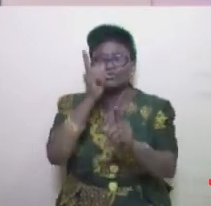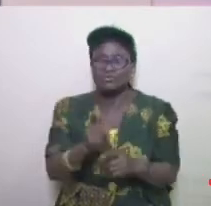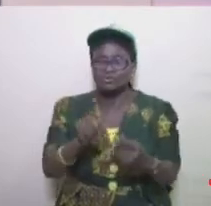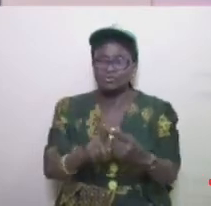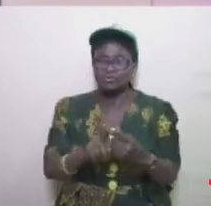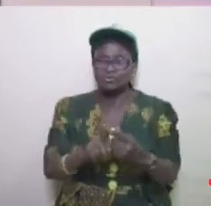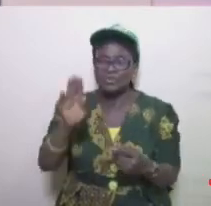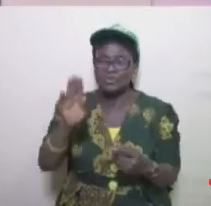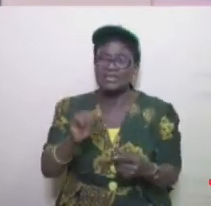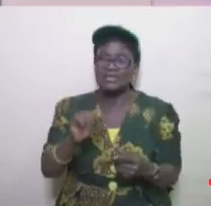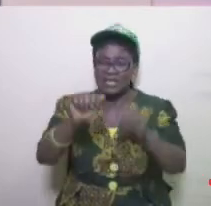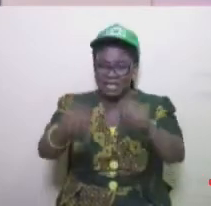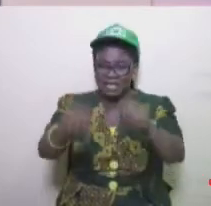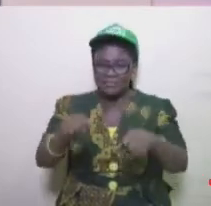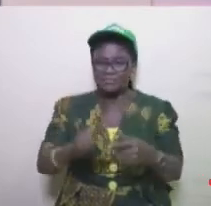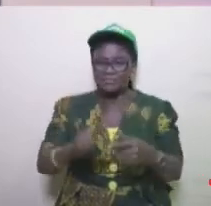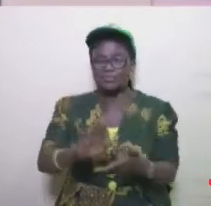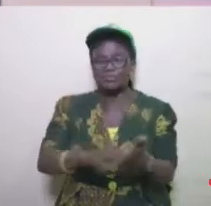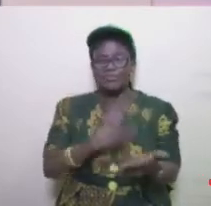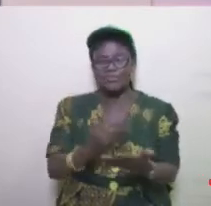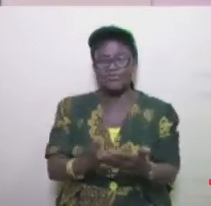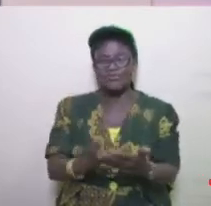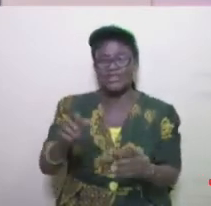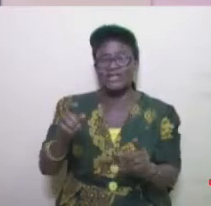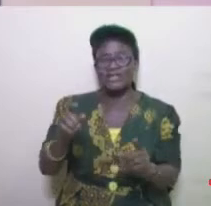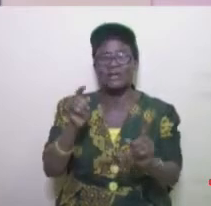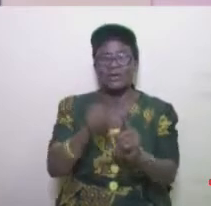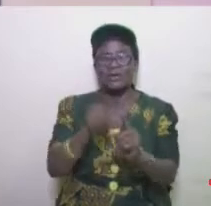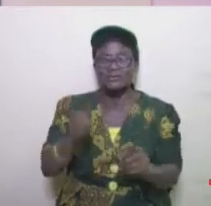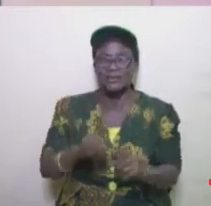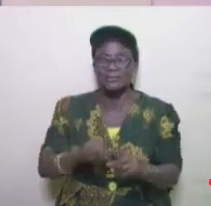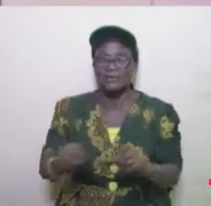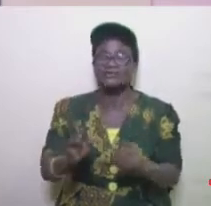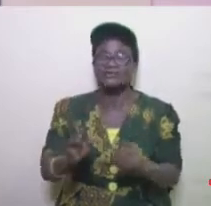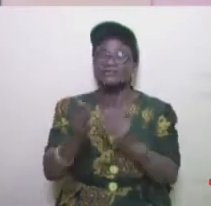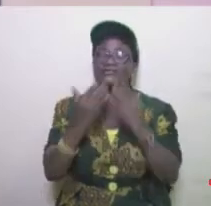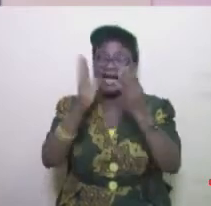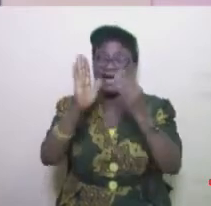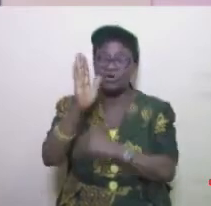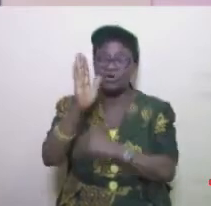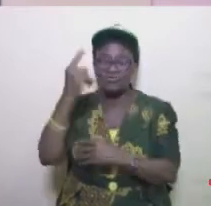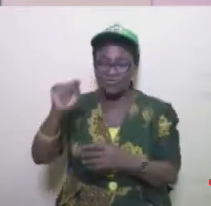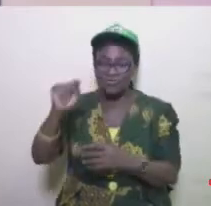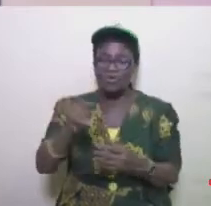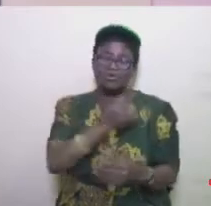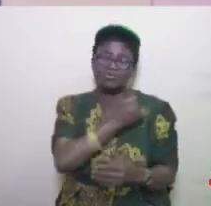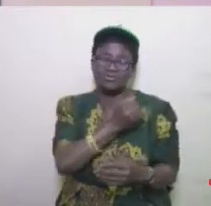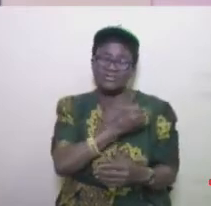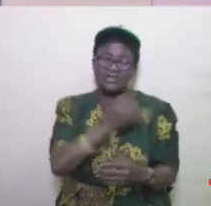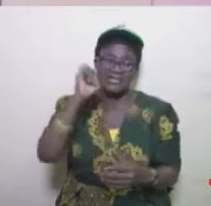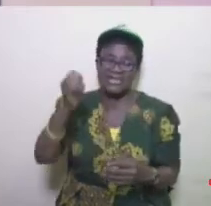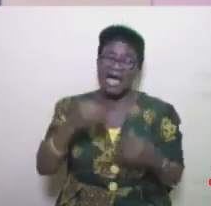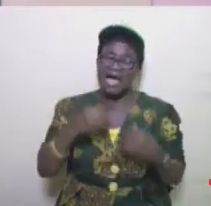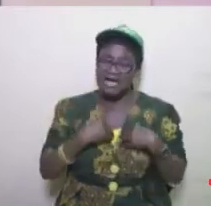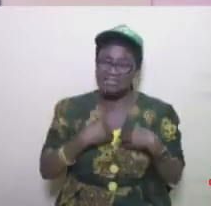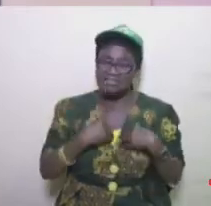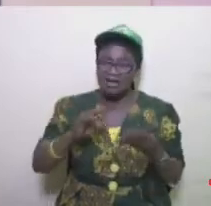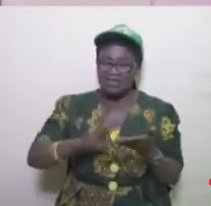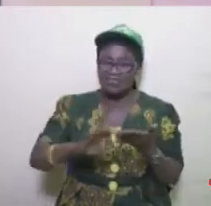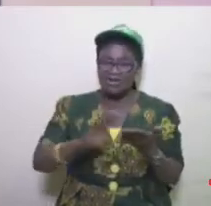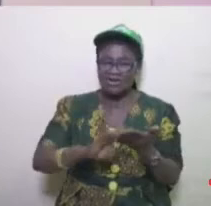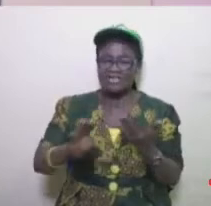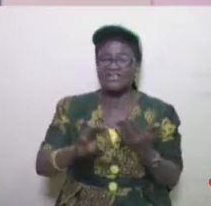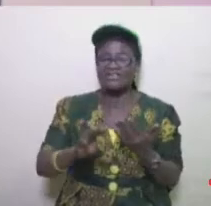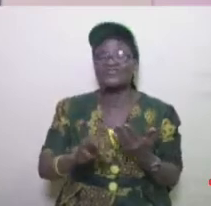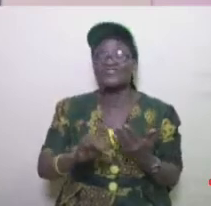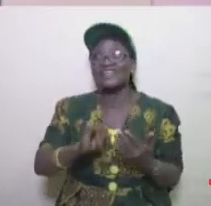the point. But thank God for Joseph. He has a forgiven spirit. Way back in the Old Testament, he was